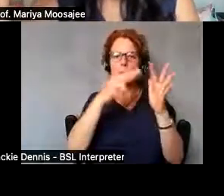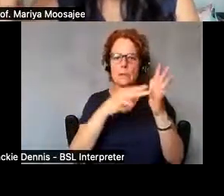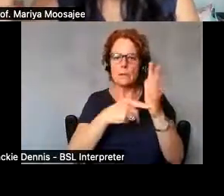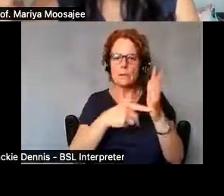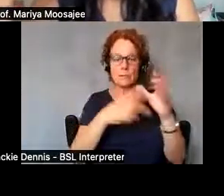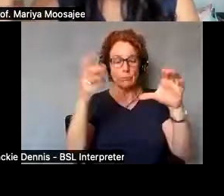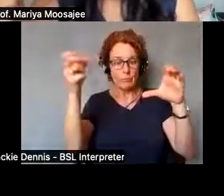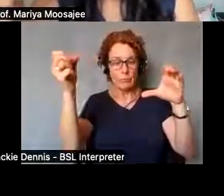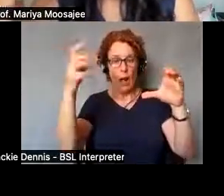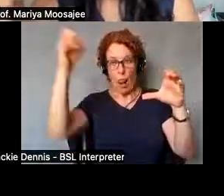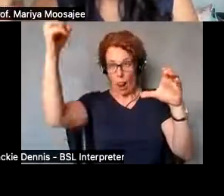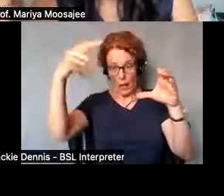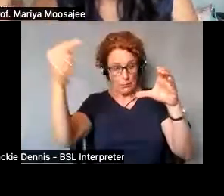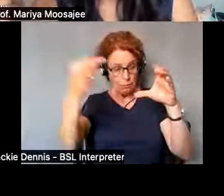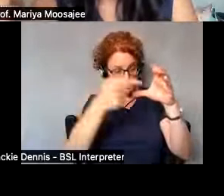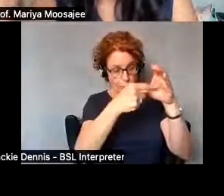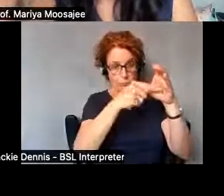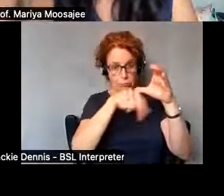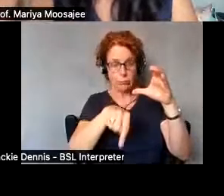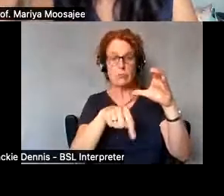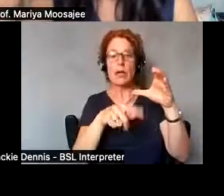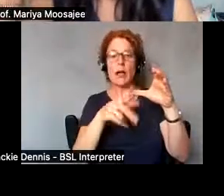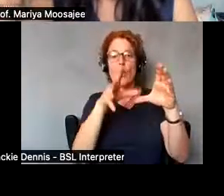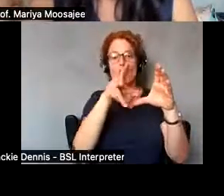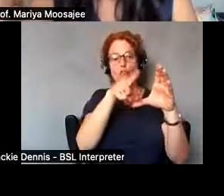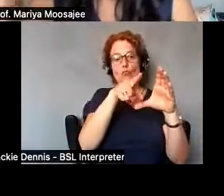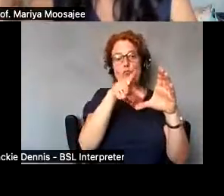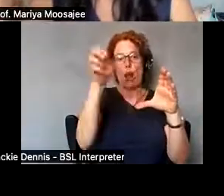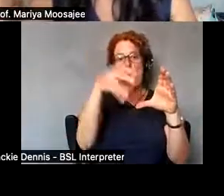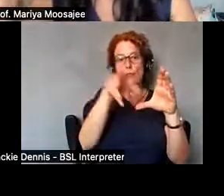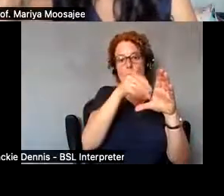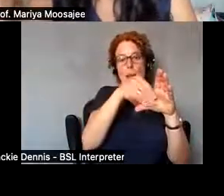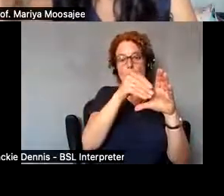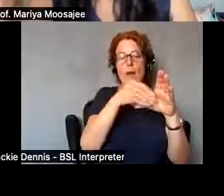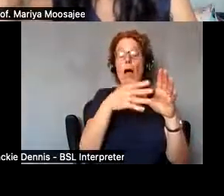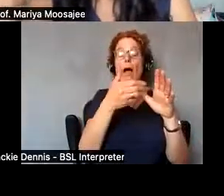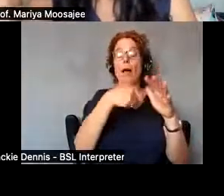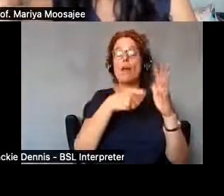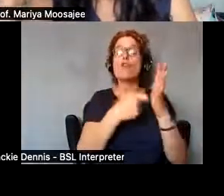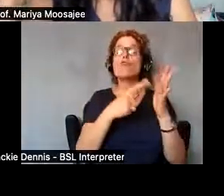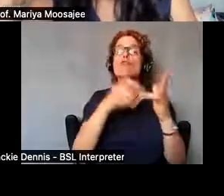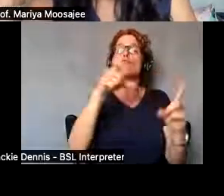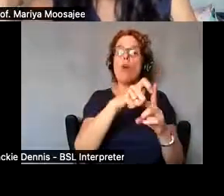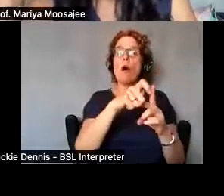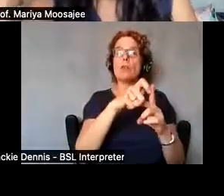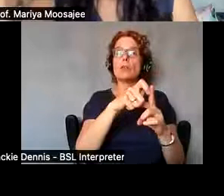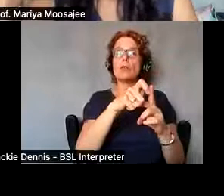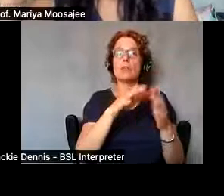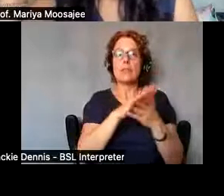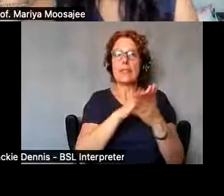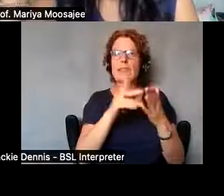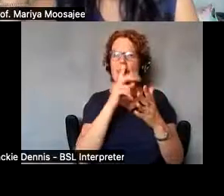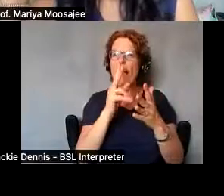those light sensitive cells, the photoreceptors. And in our rods, the rods are what help us to see in dim